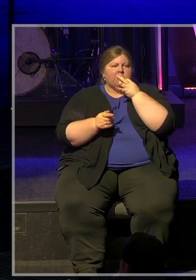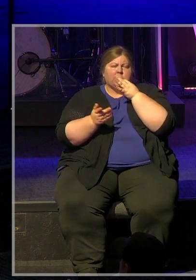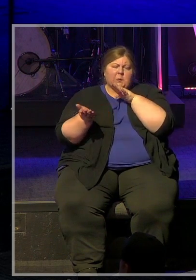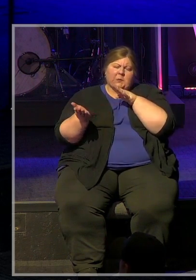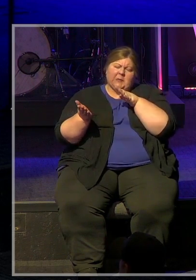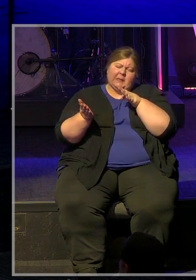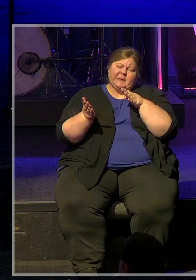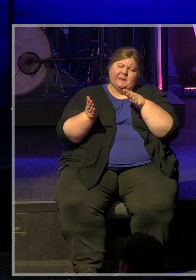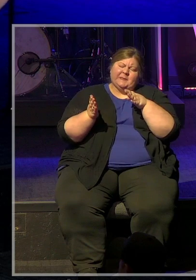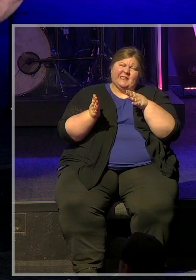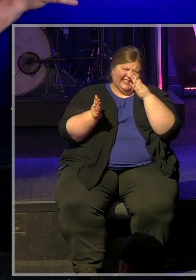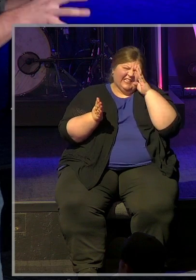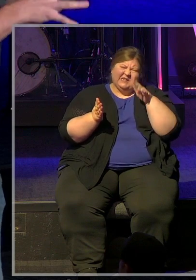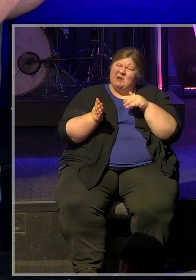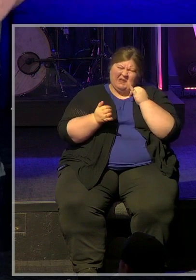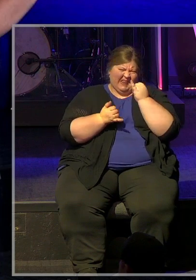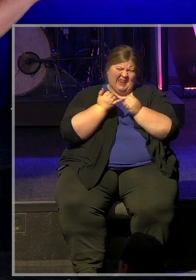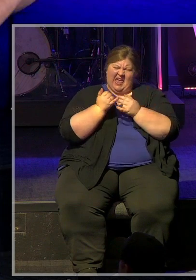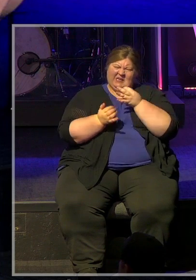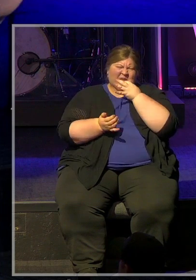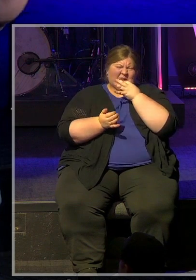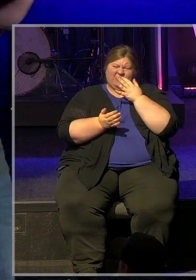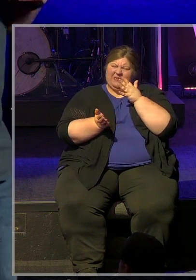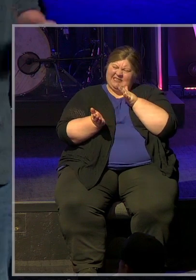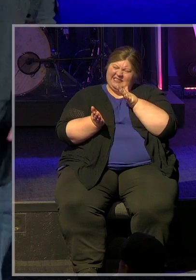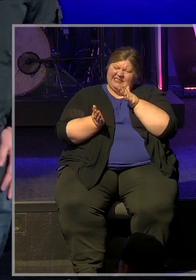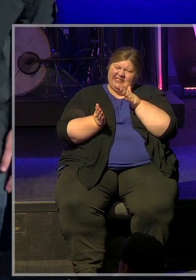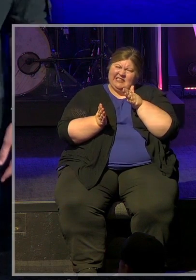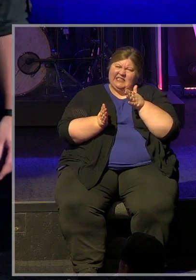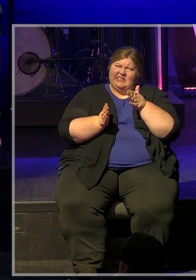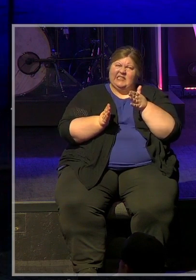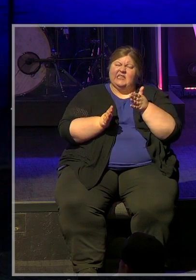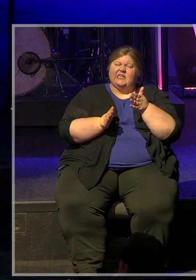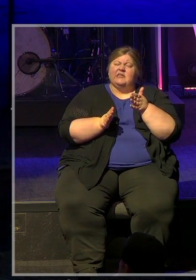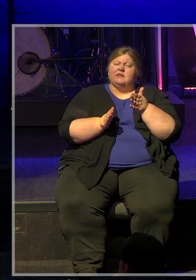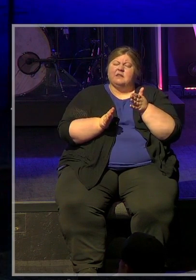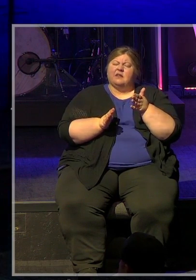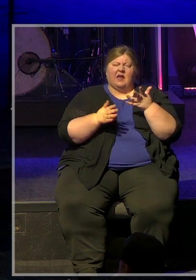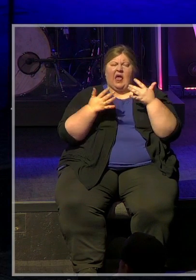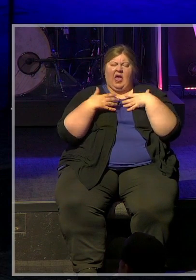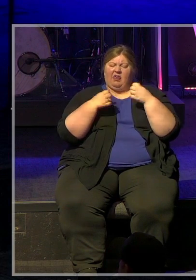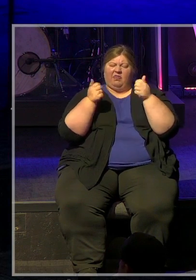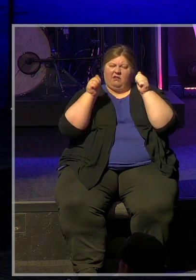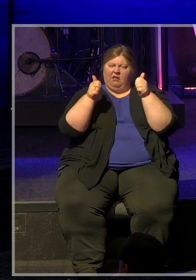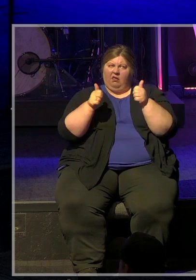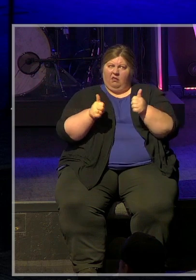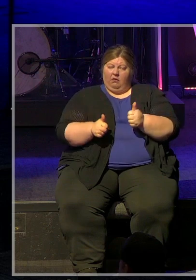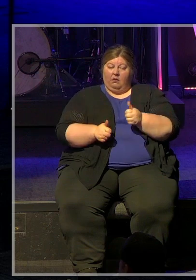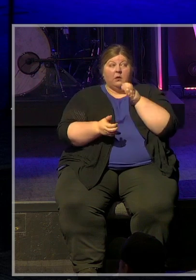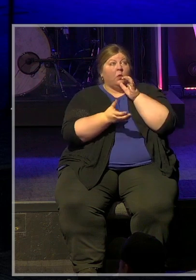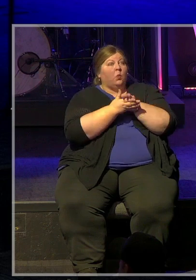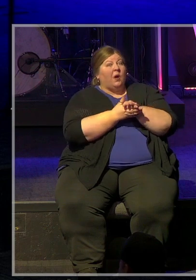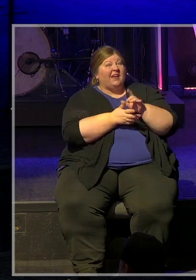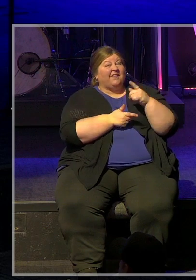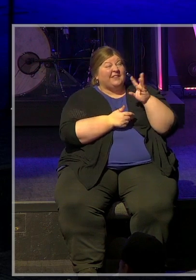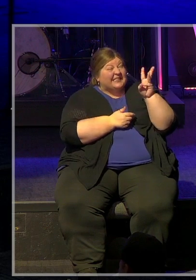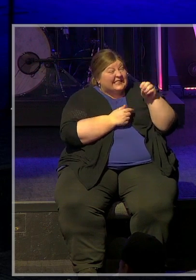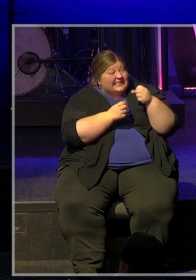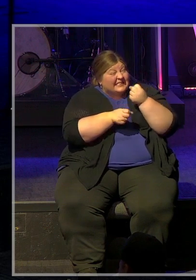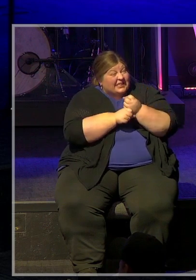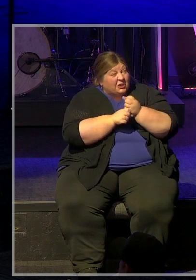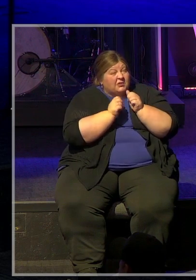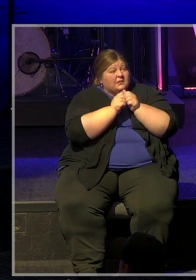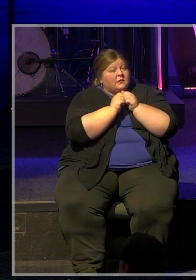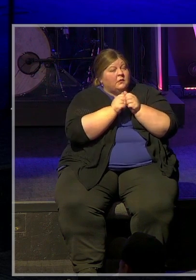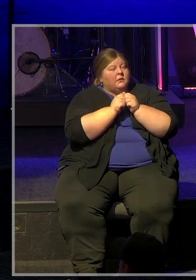approaching the end. He knows he's like in his final hours or days. Like he's there. His health is declining. And his wife of 60 years, I mean, they've